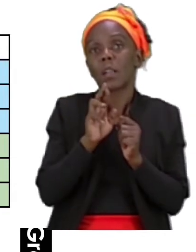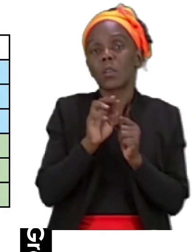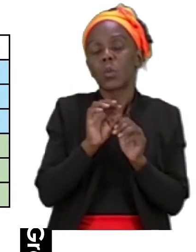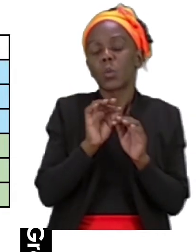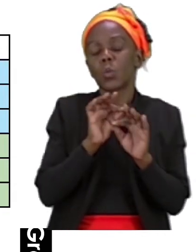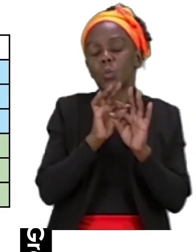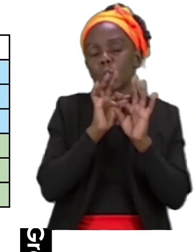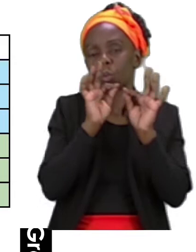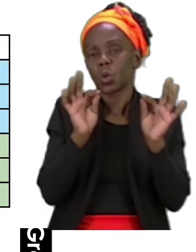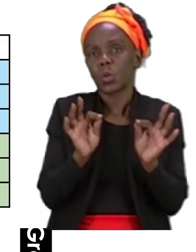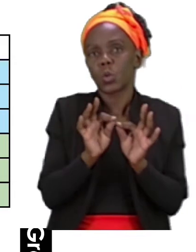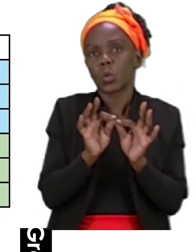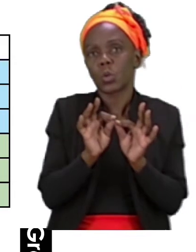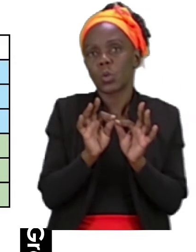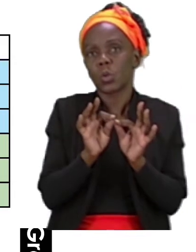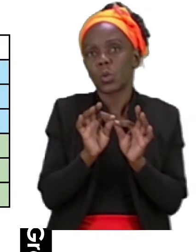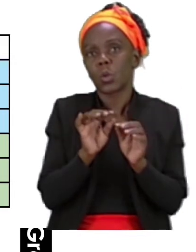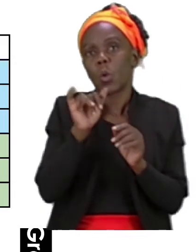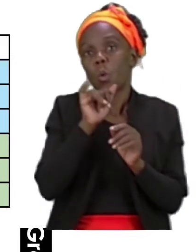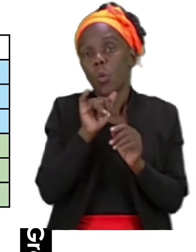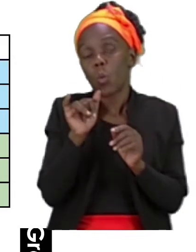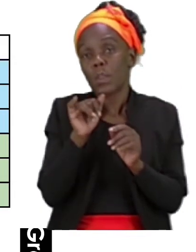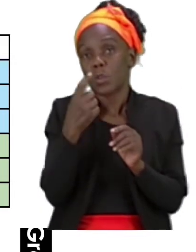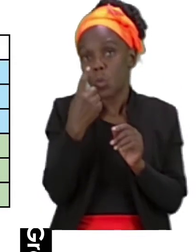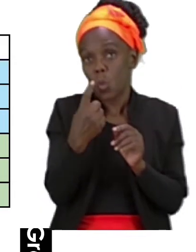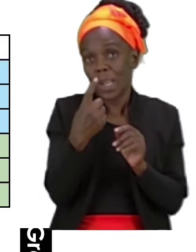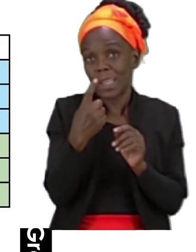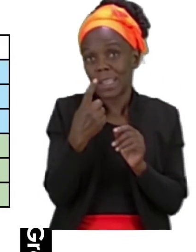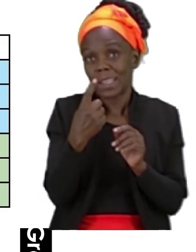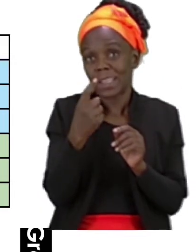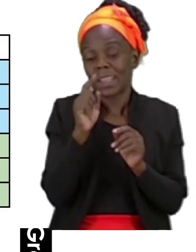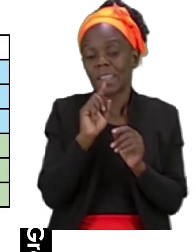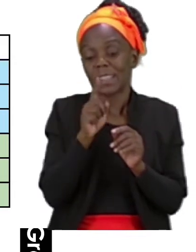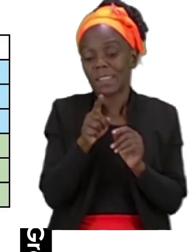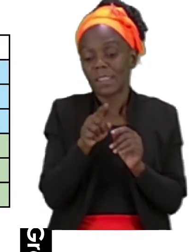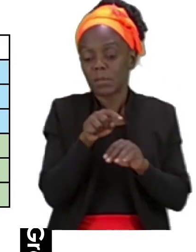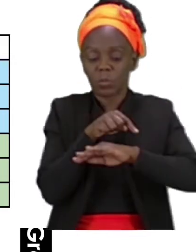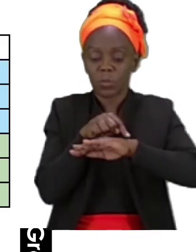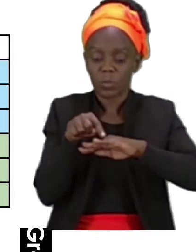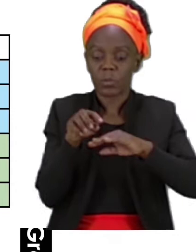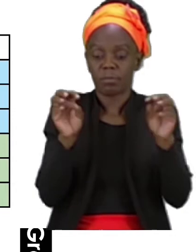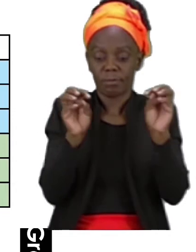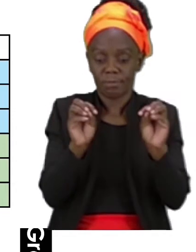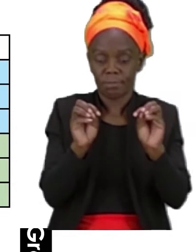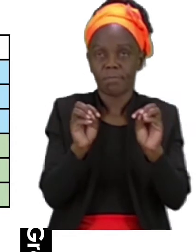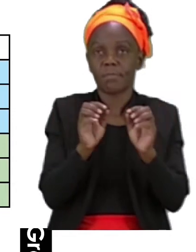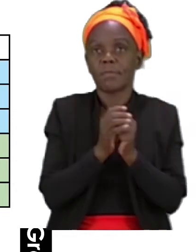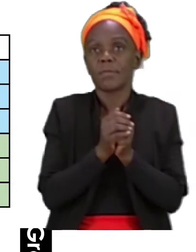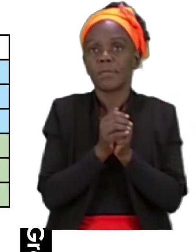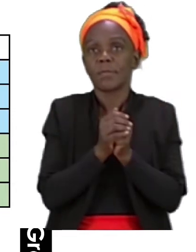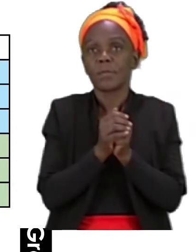cute. Which one is dash? Now they have given you a clue in